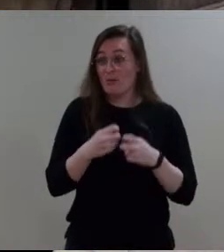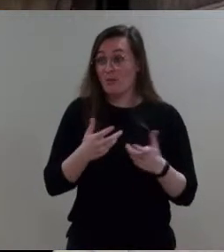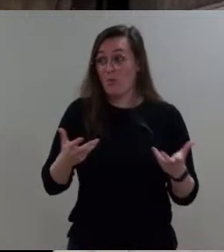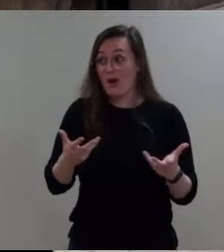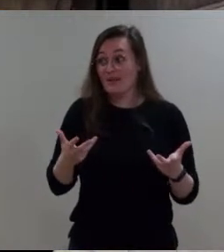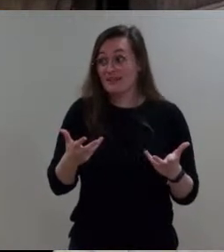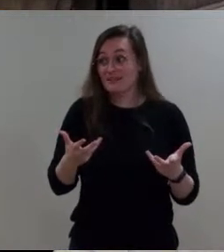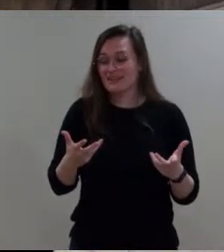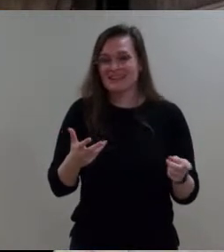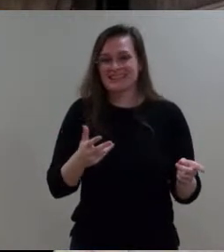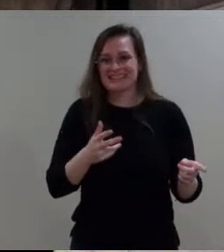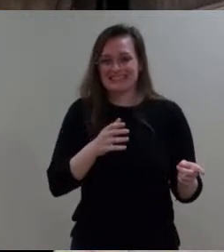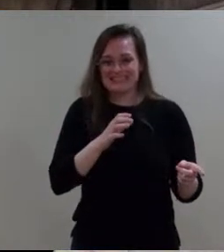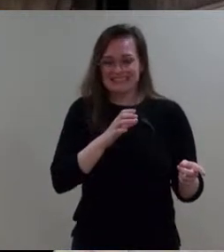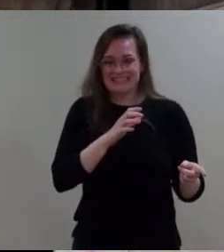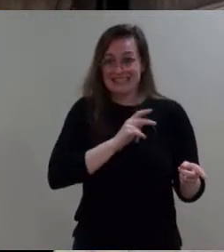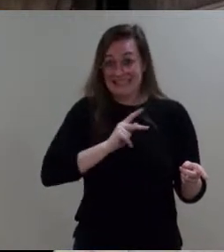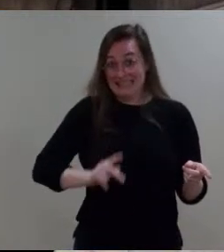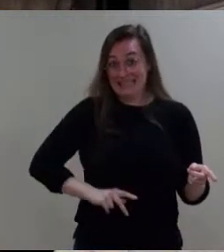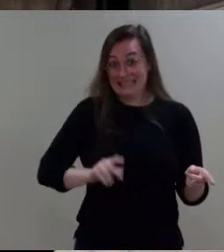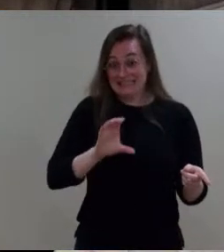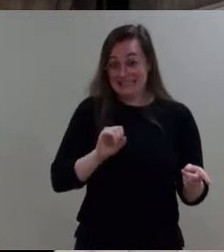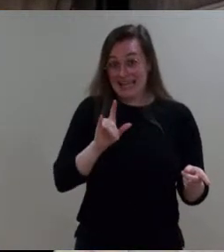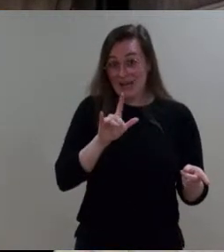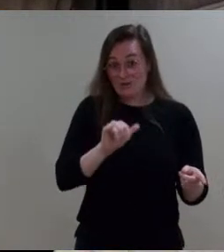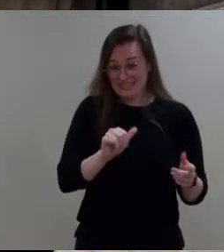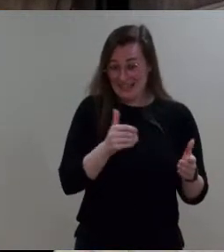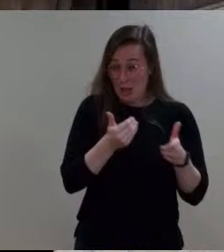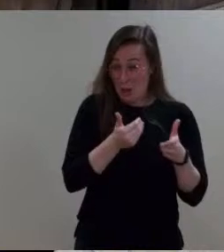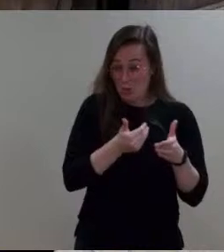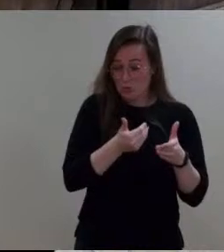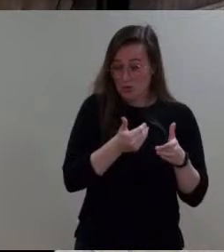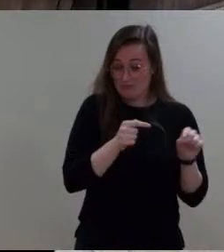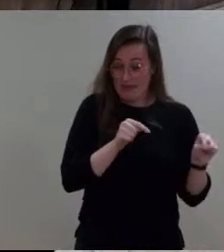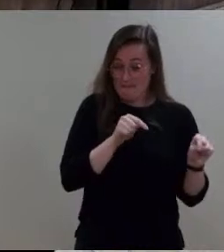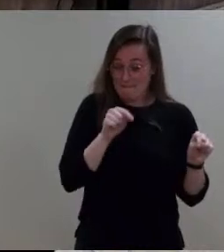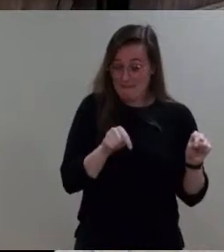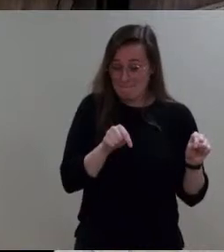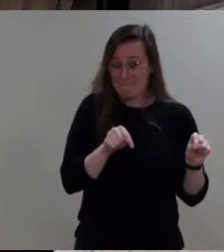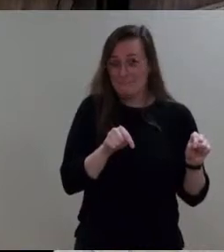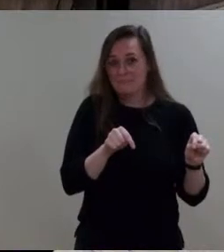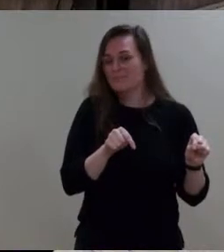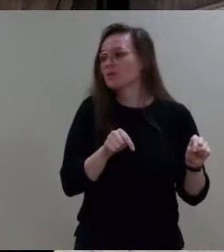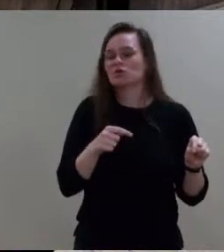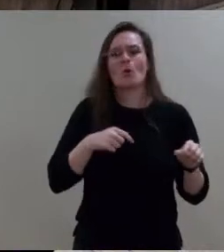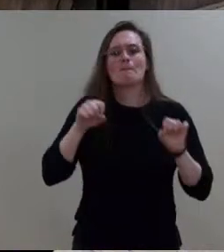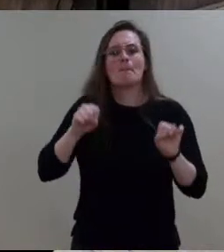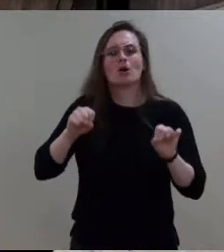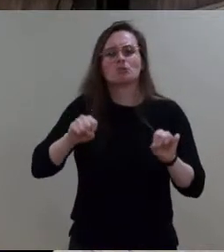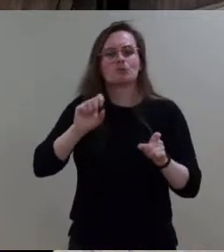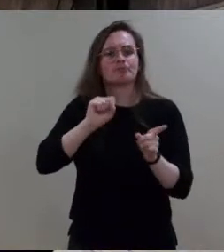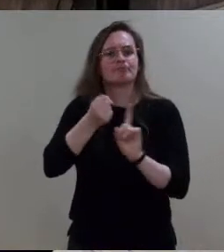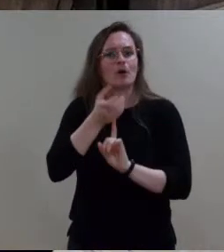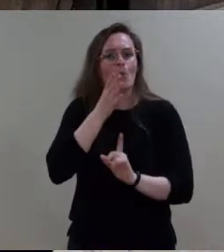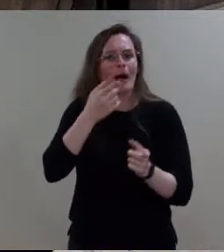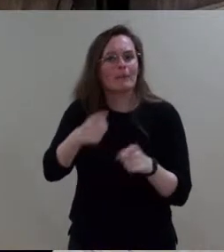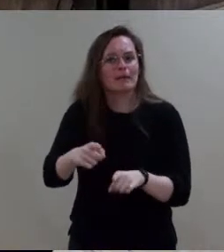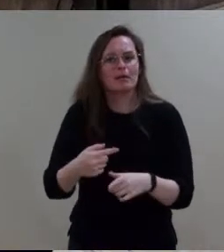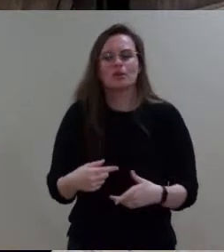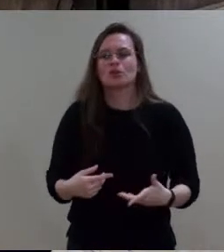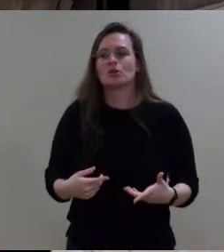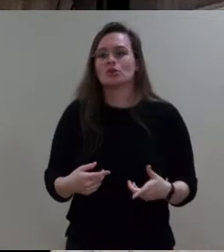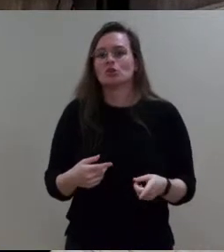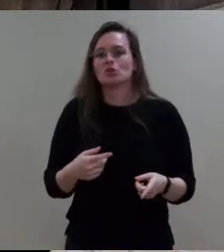us. So let's just put some synopses or scenarios, I guess, on the table. If I was looking at 2 properties in the county